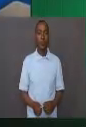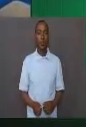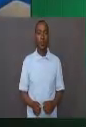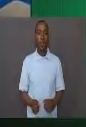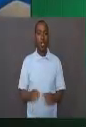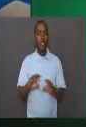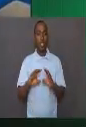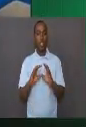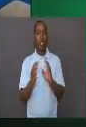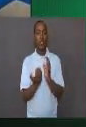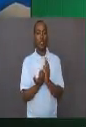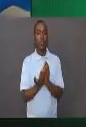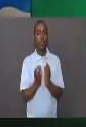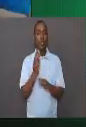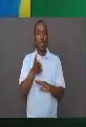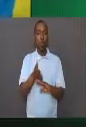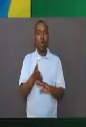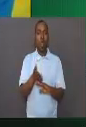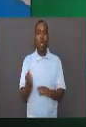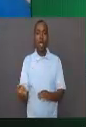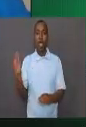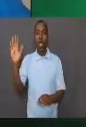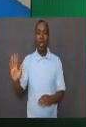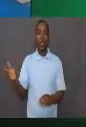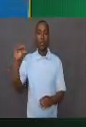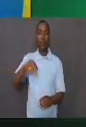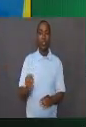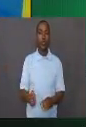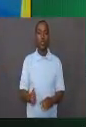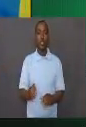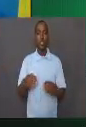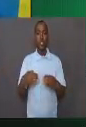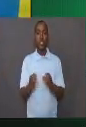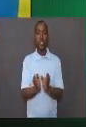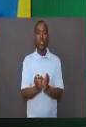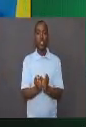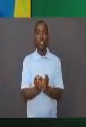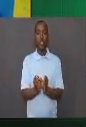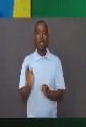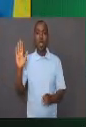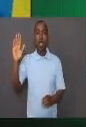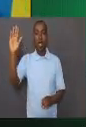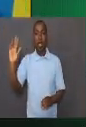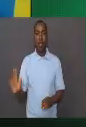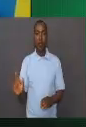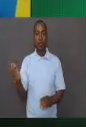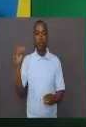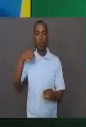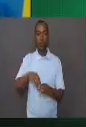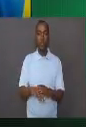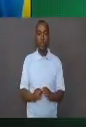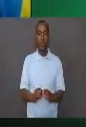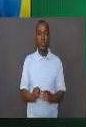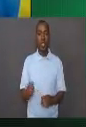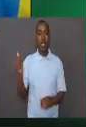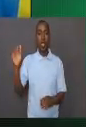Open the lid of the Petri dish just enough to pour some liquid agar in. Tilt the dish until the agar covers the whole dish, then let it sit for an hour so the